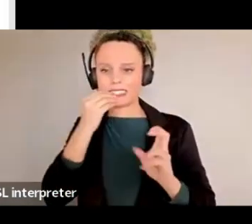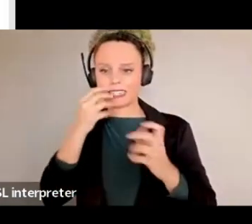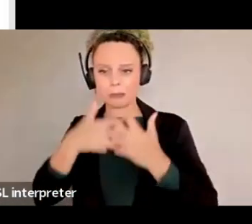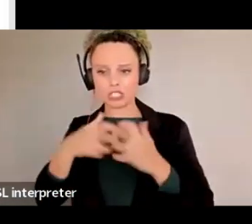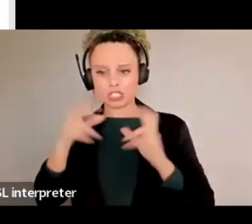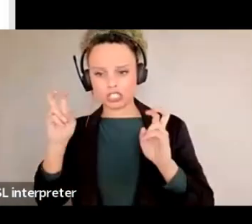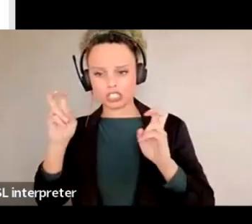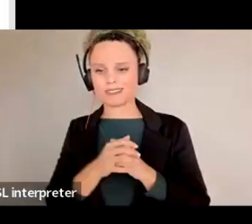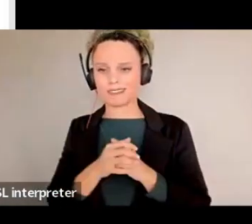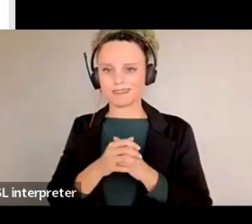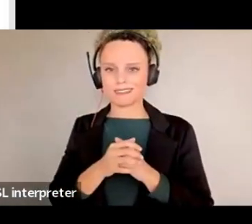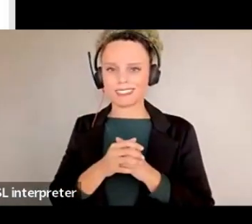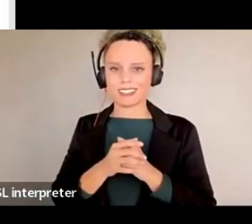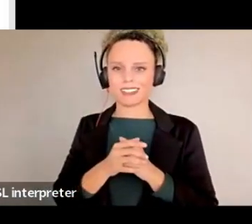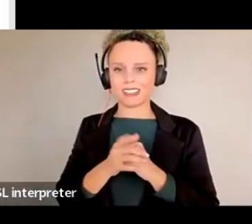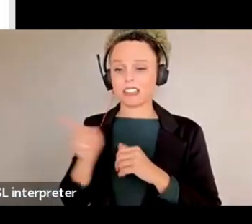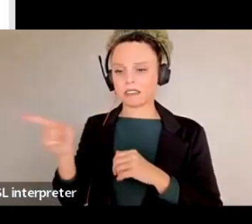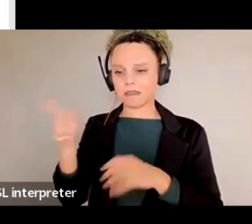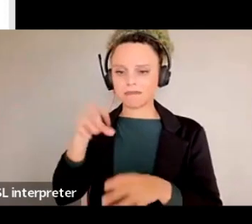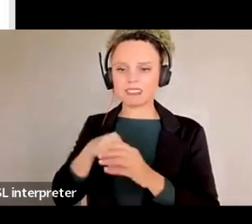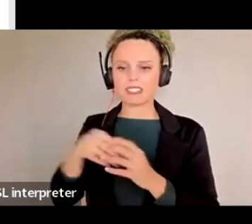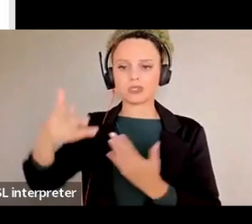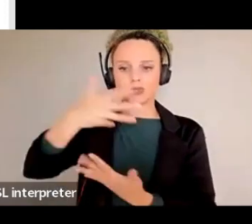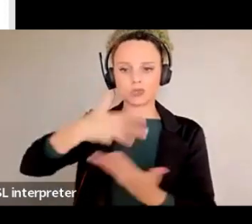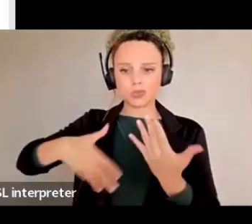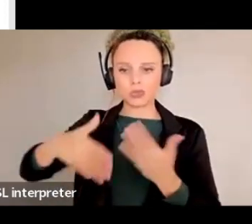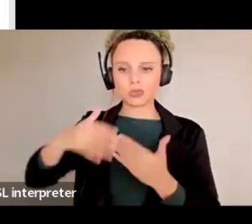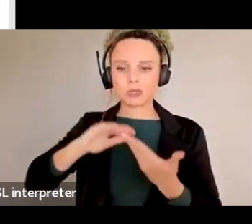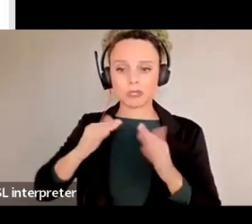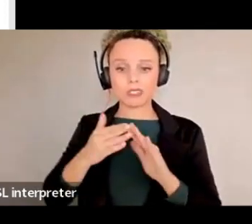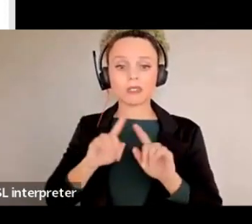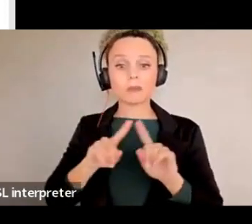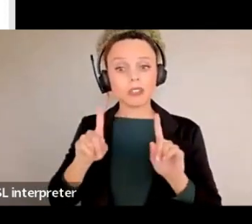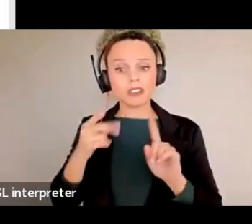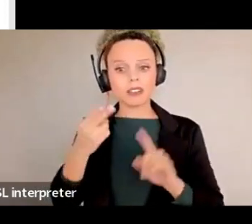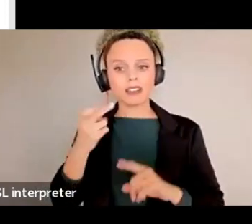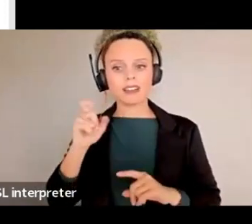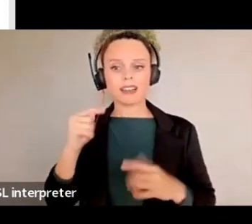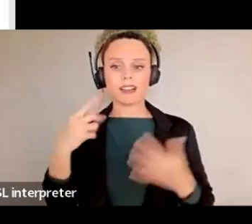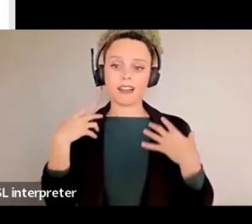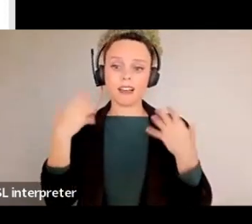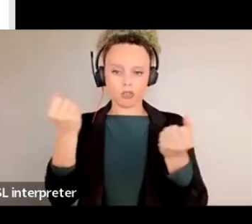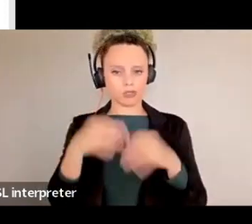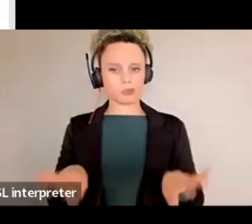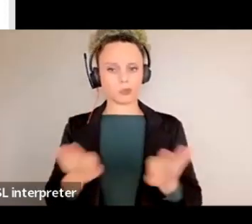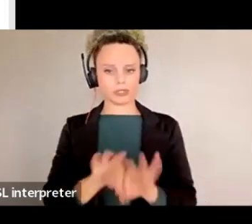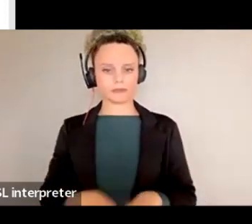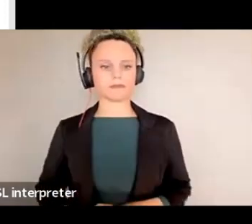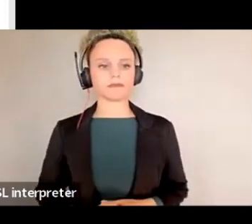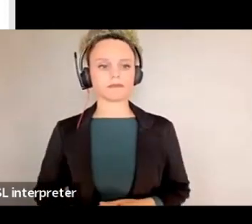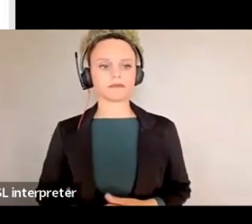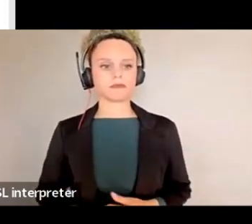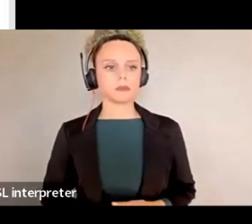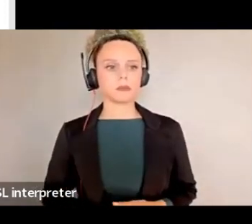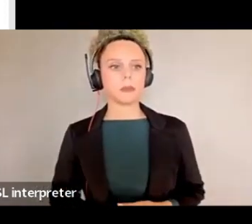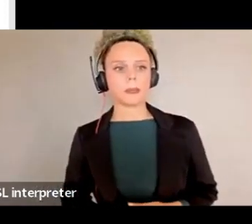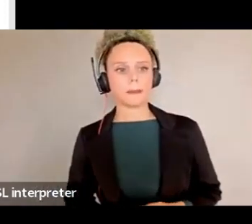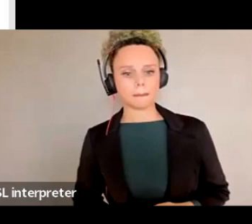we're speaking with individuals. They are not just eating machines. They are a mind. They're in a social